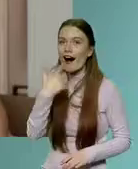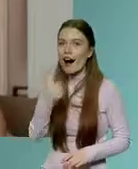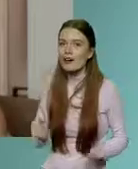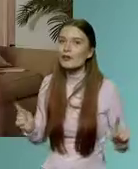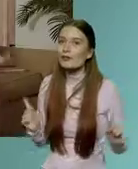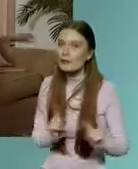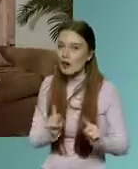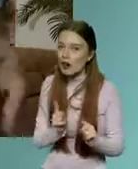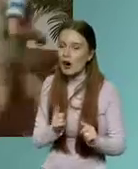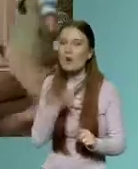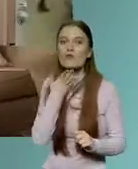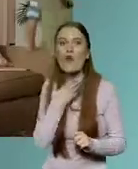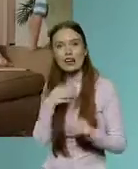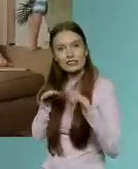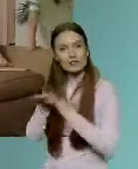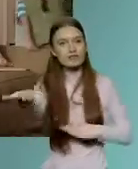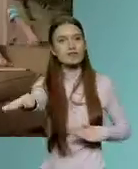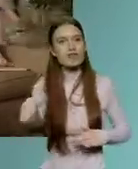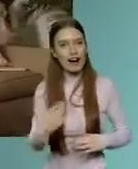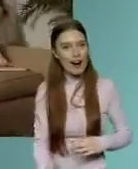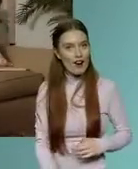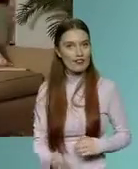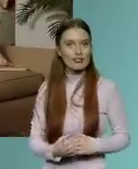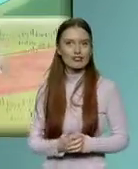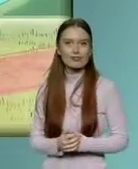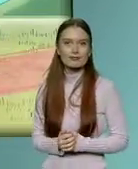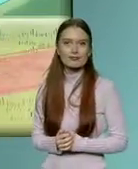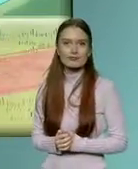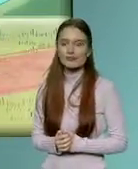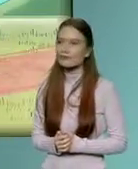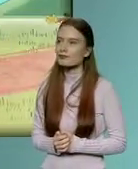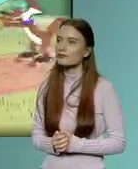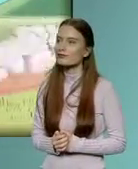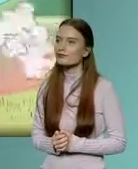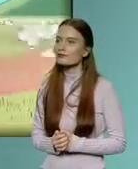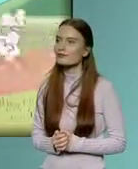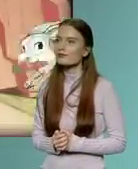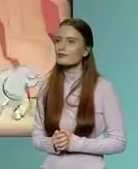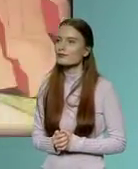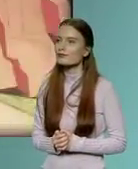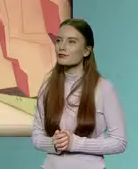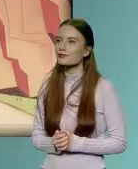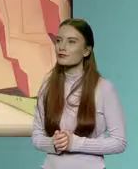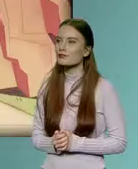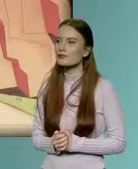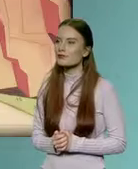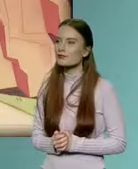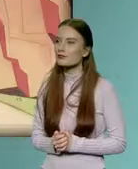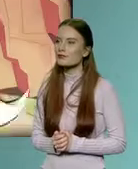water slider! Dana rushes off. The hare hides in a hole. Then the fox crashes into a